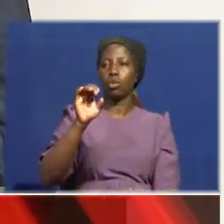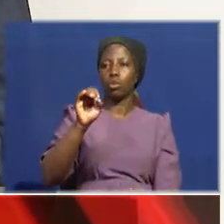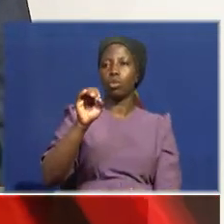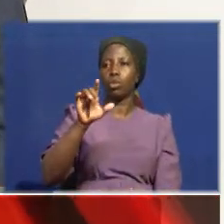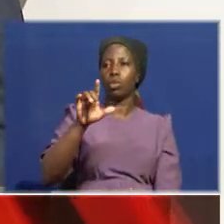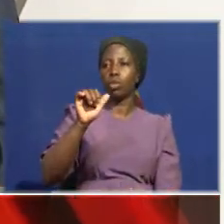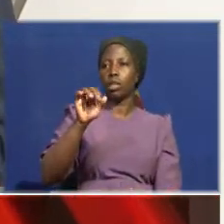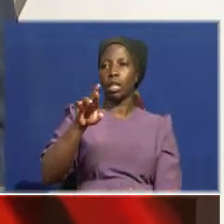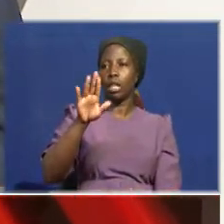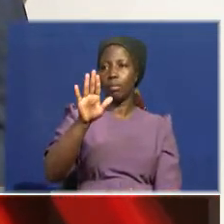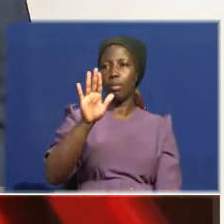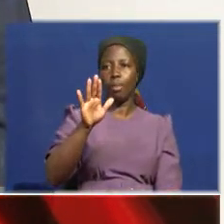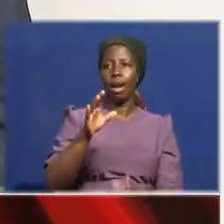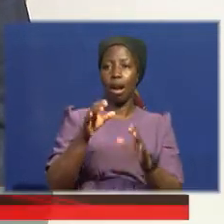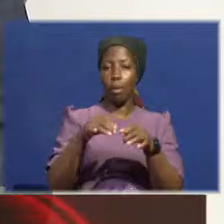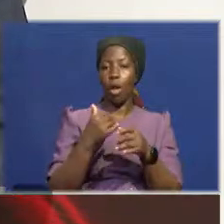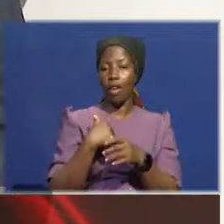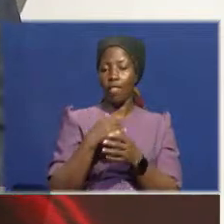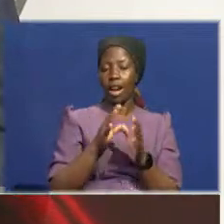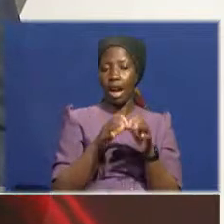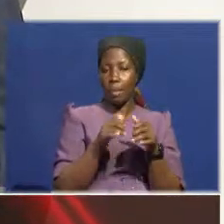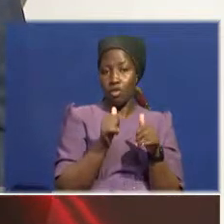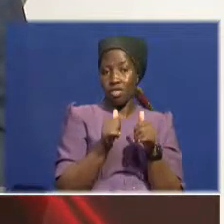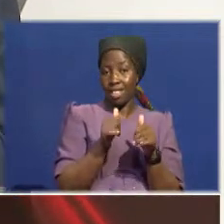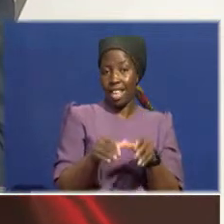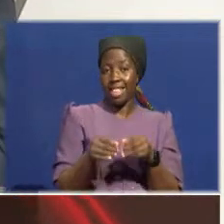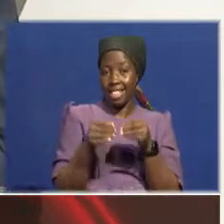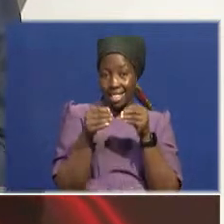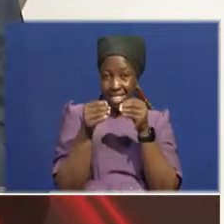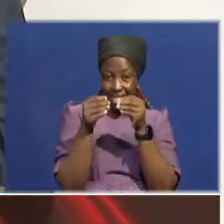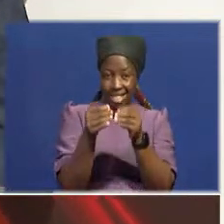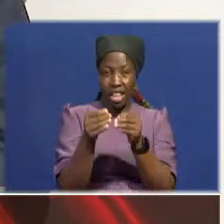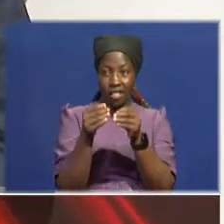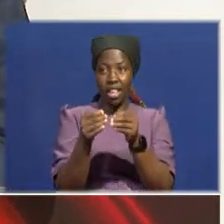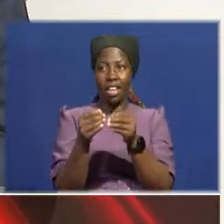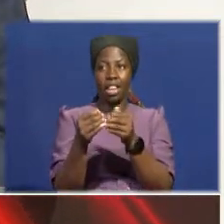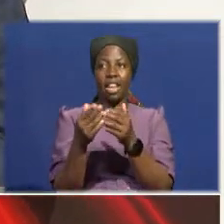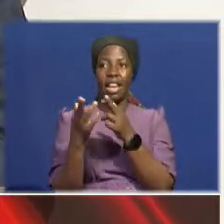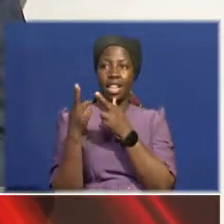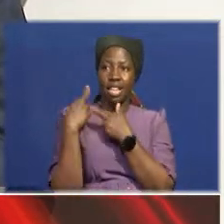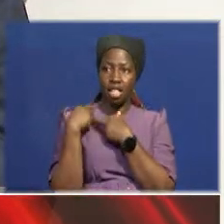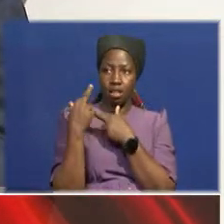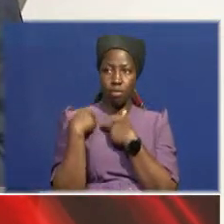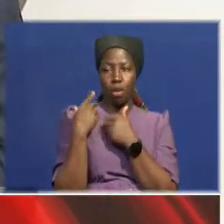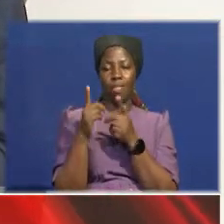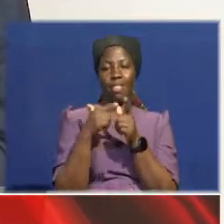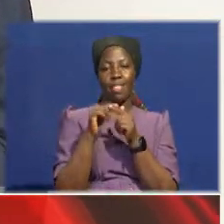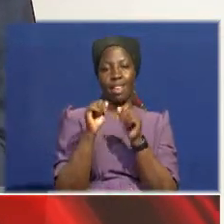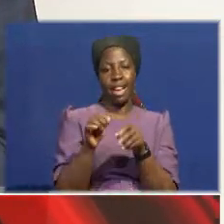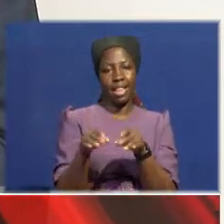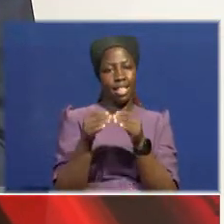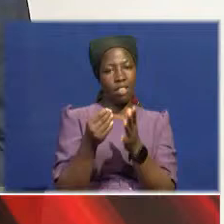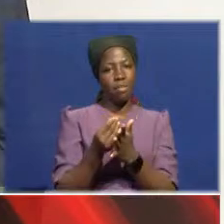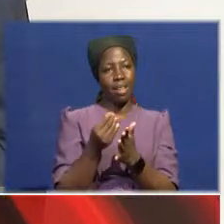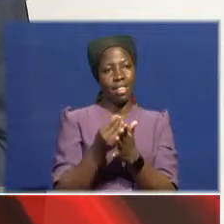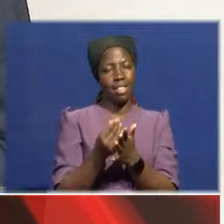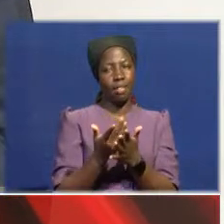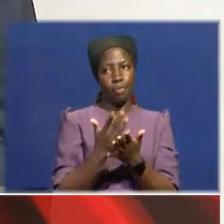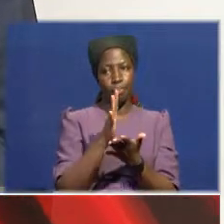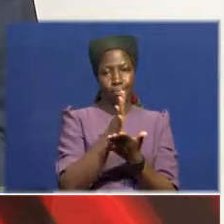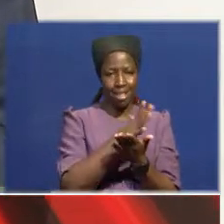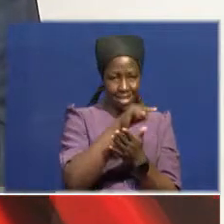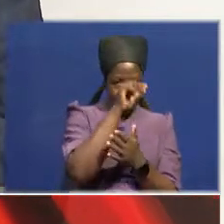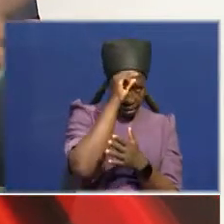there are companies which have been assigned to do that, and they can finance. You agree with them, this is how we'll finance. Part of it is paid